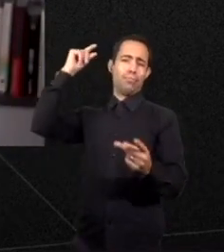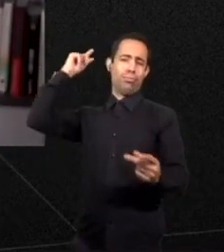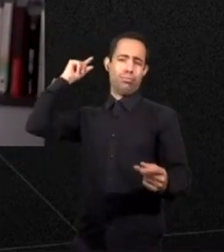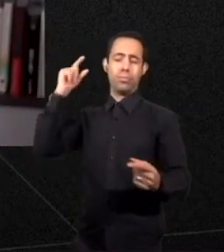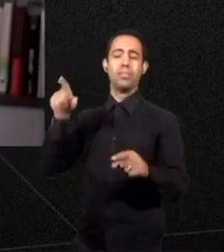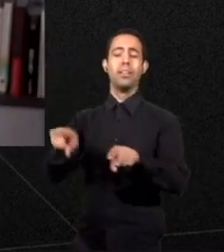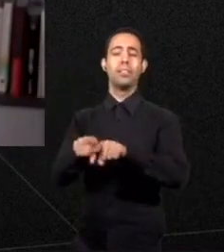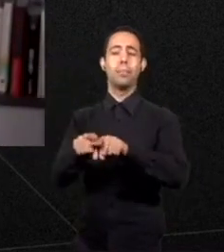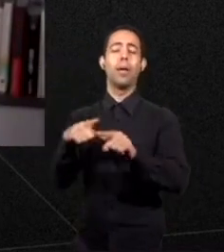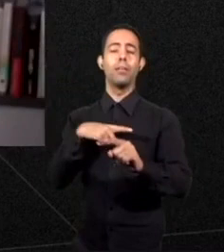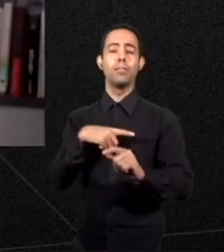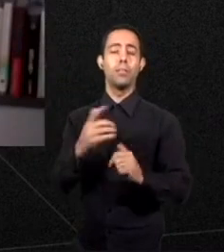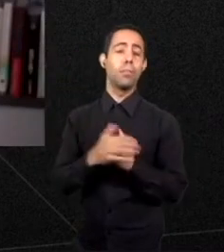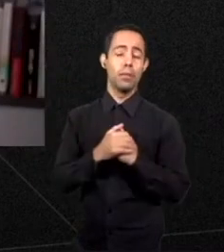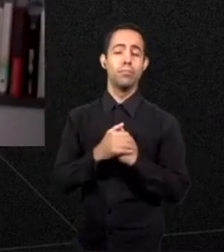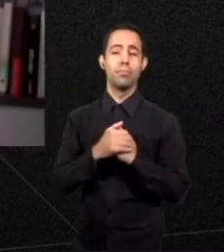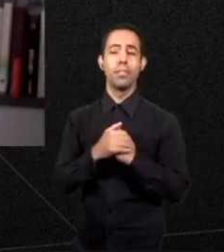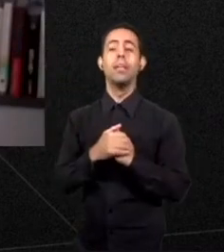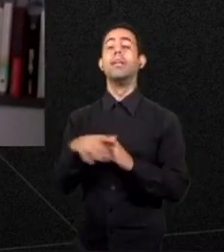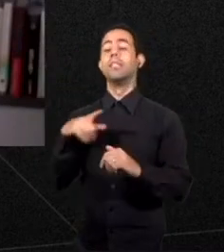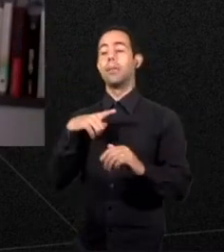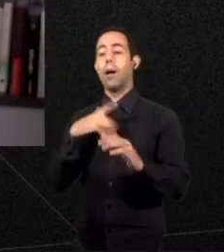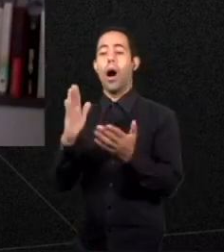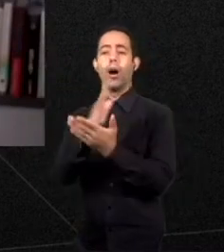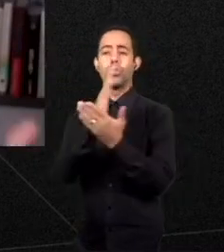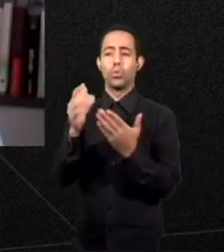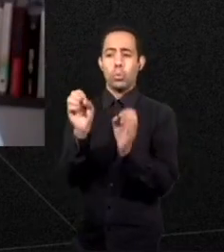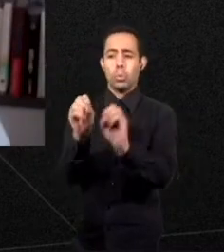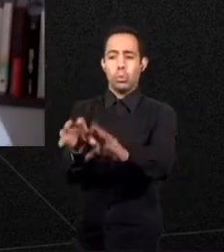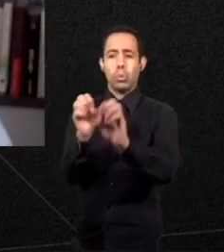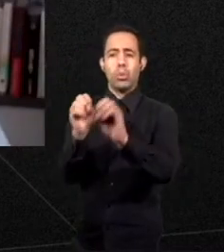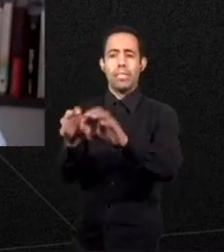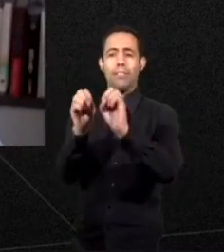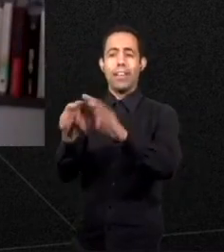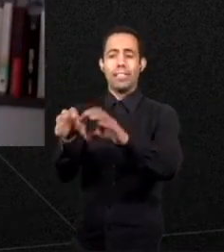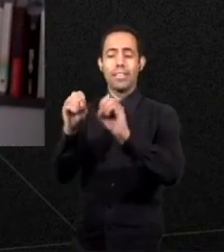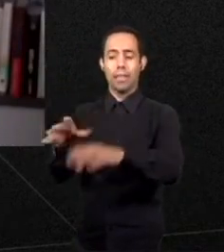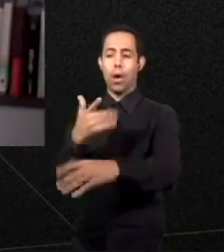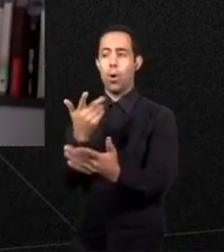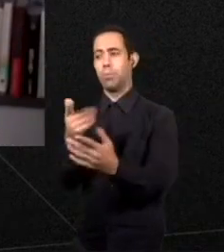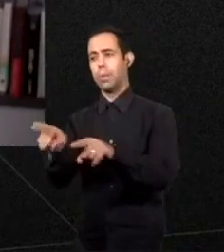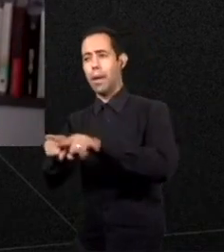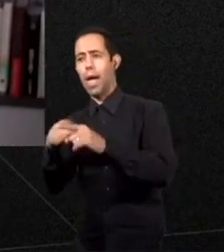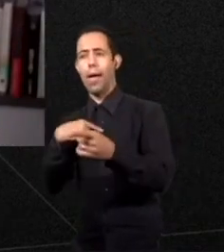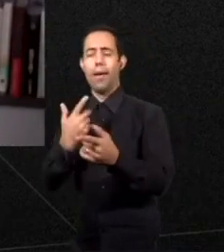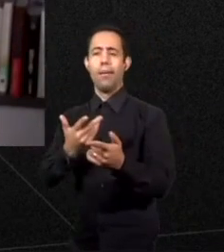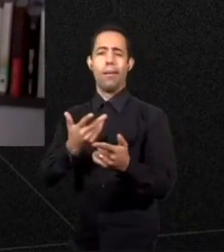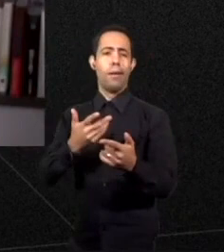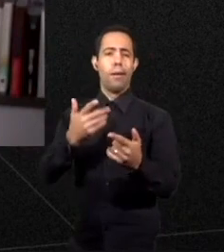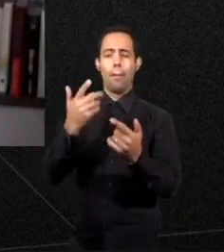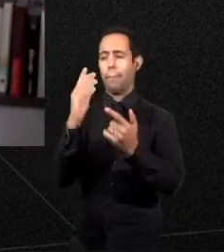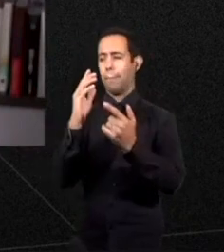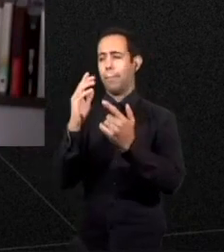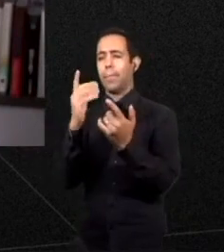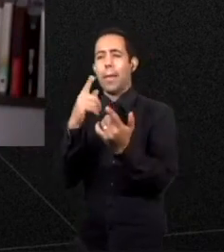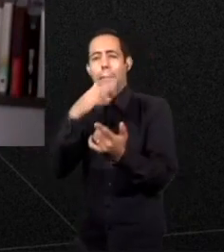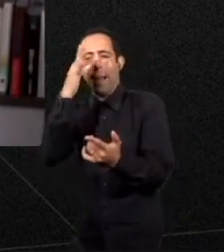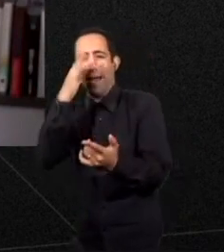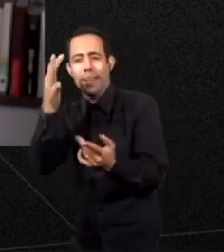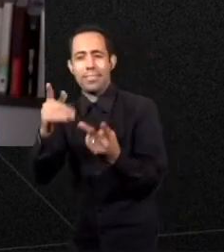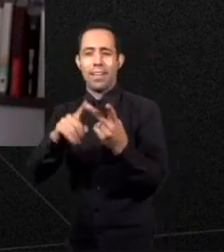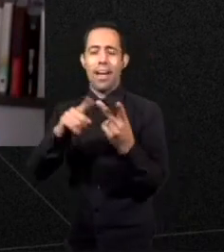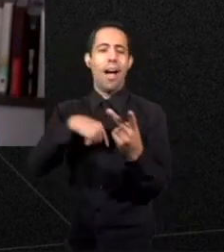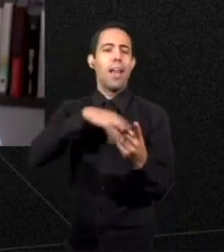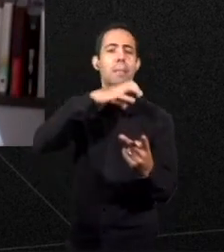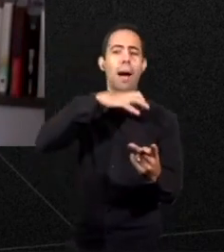before the domestication of plants and animals and the first villages. Because epidemics